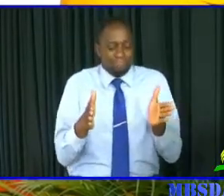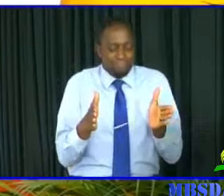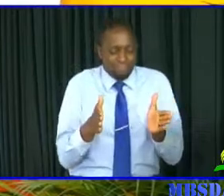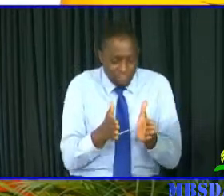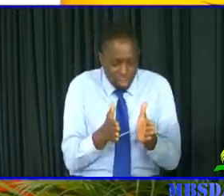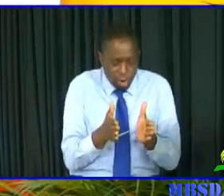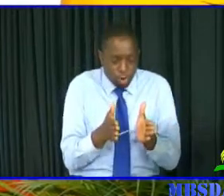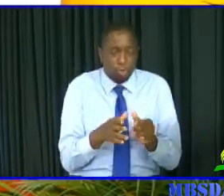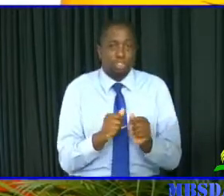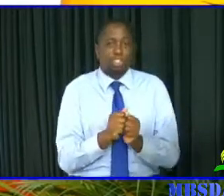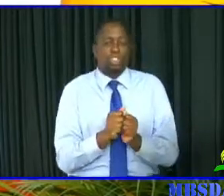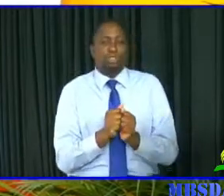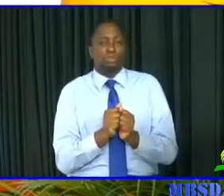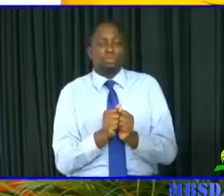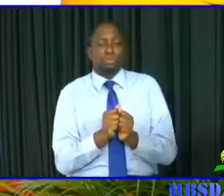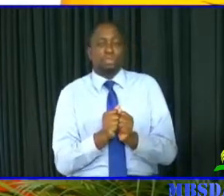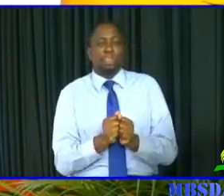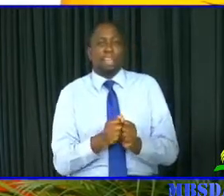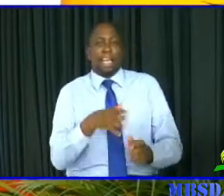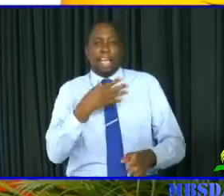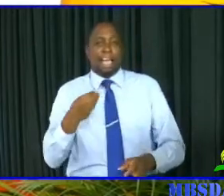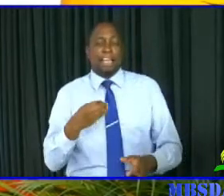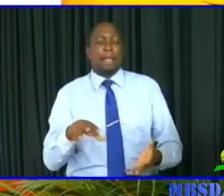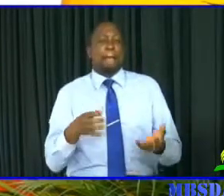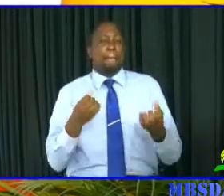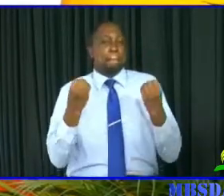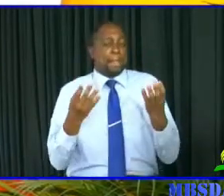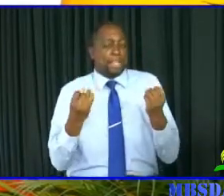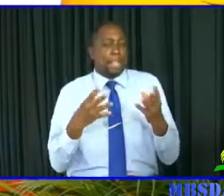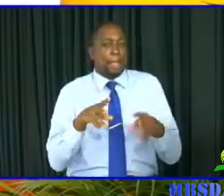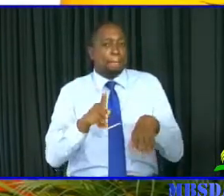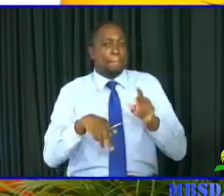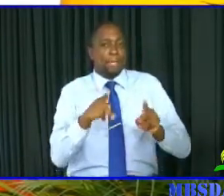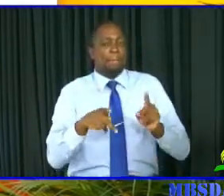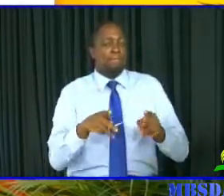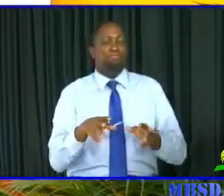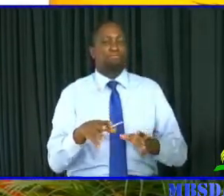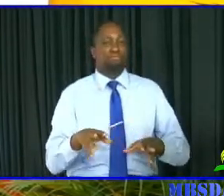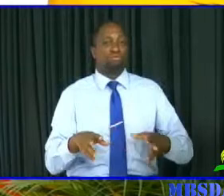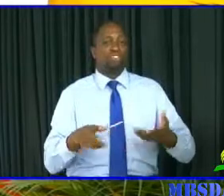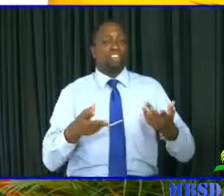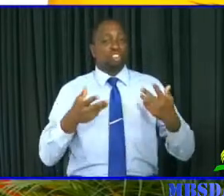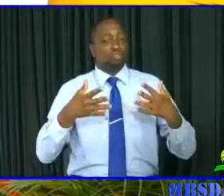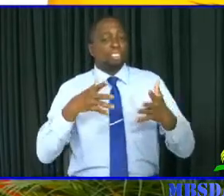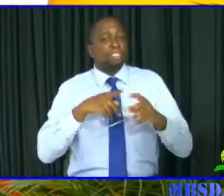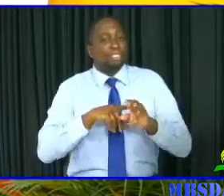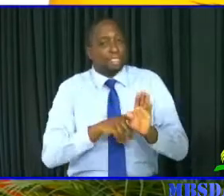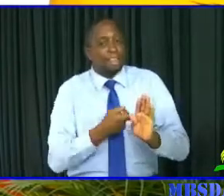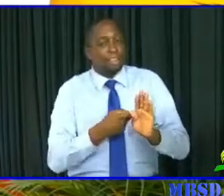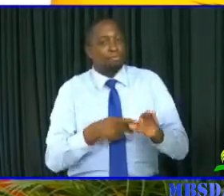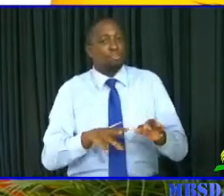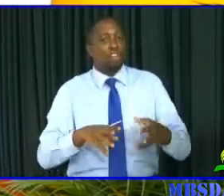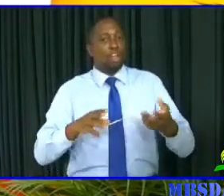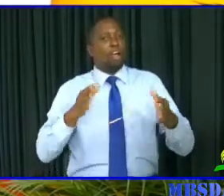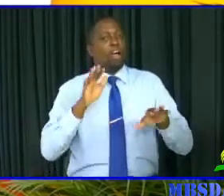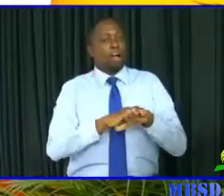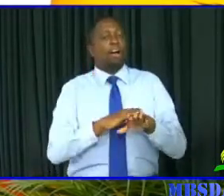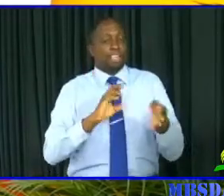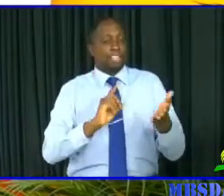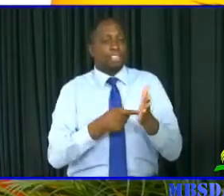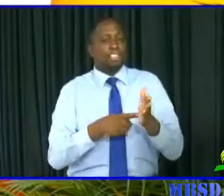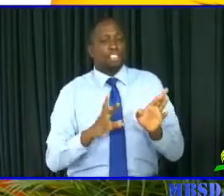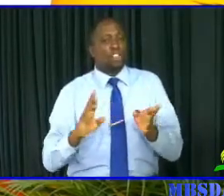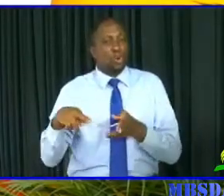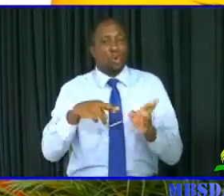is necessary. There are many who have started the Christian journey, but because of the obstacles in the way,